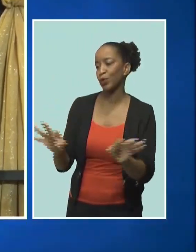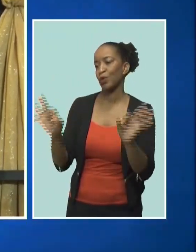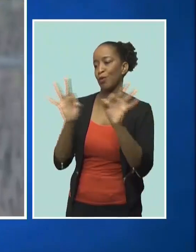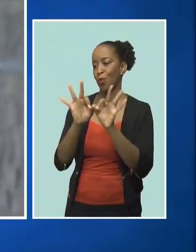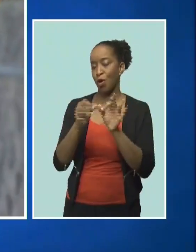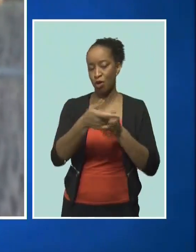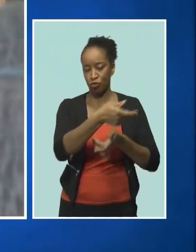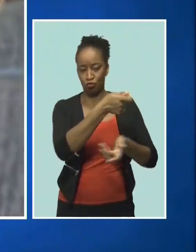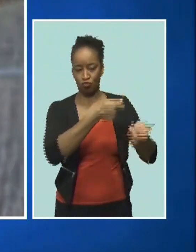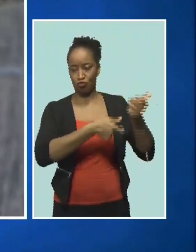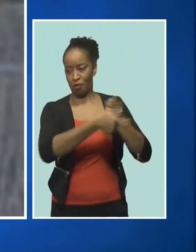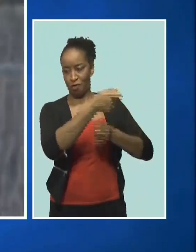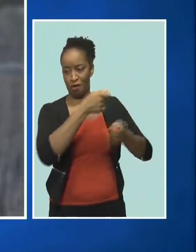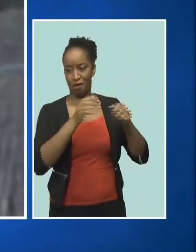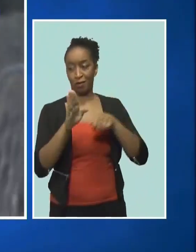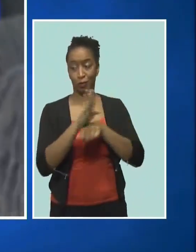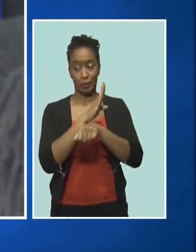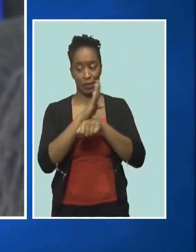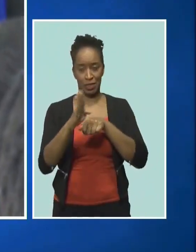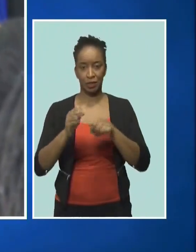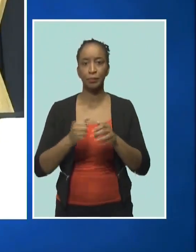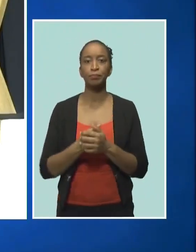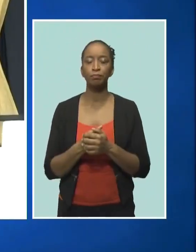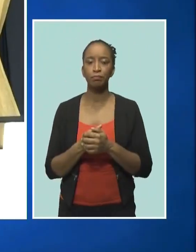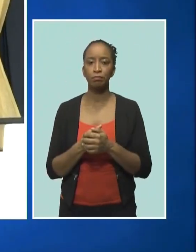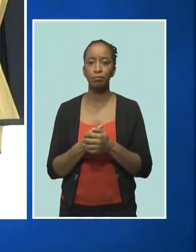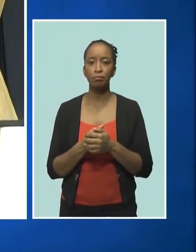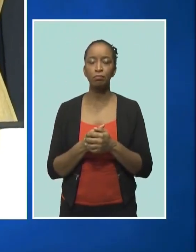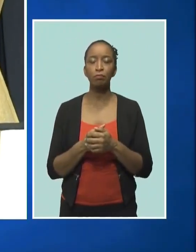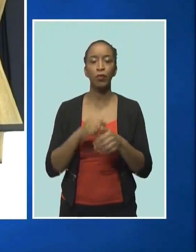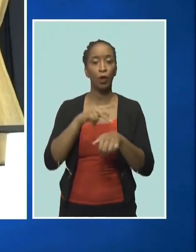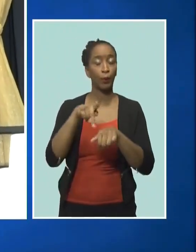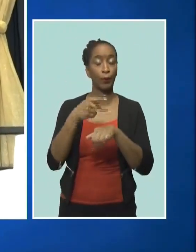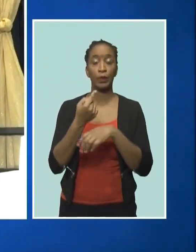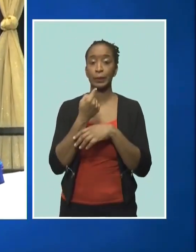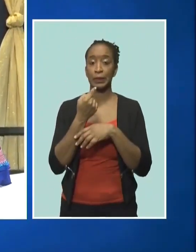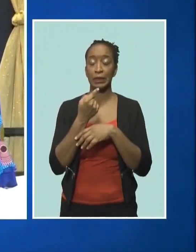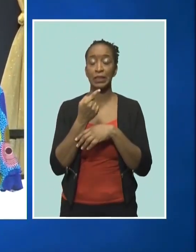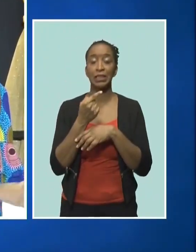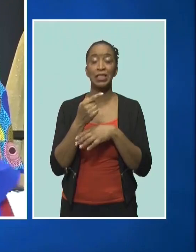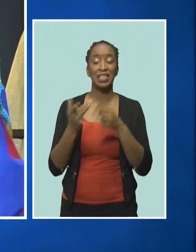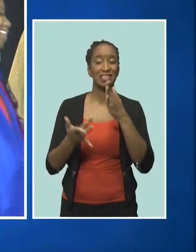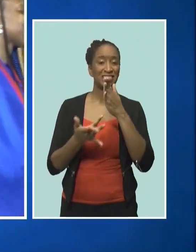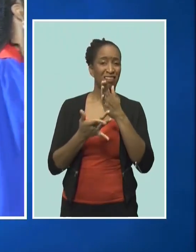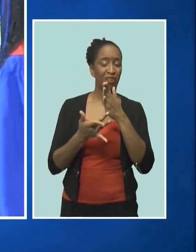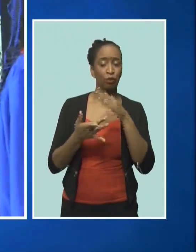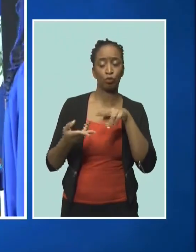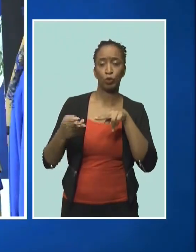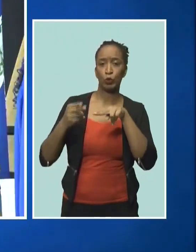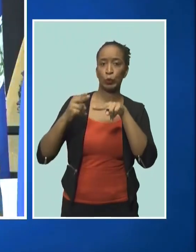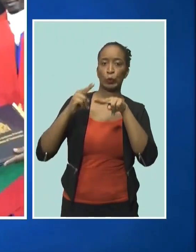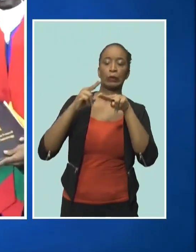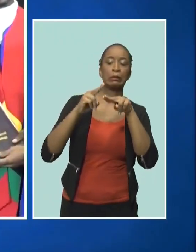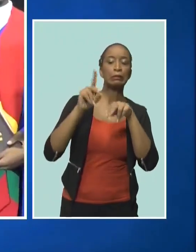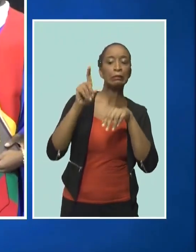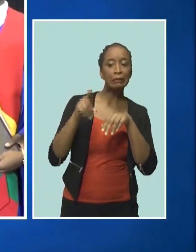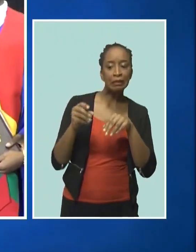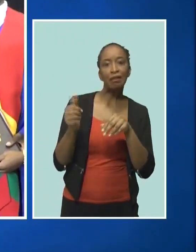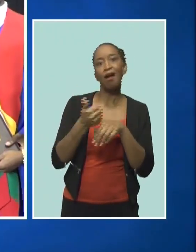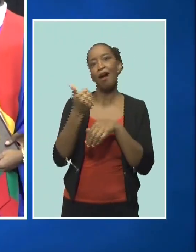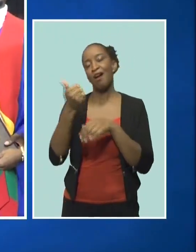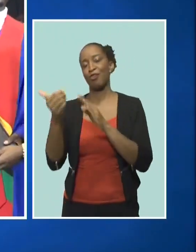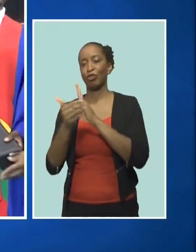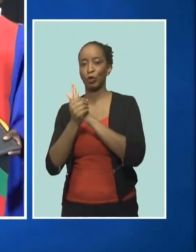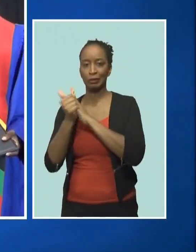process. Principal Ian Drake says with the increased use of technology, there are many untapped areas, especially with the rise